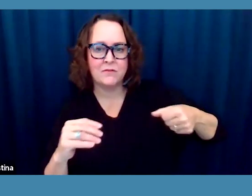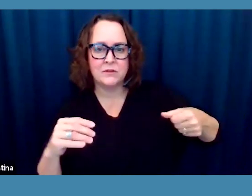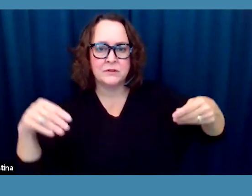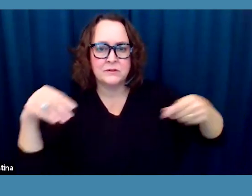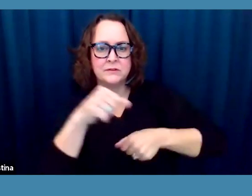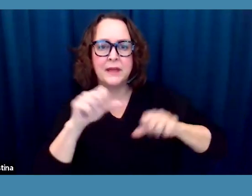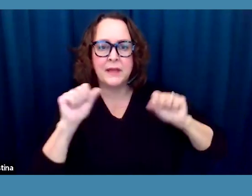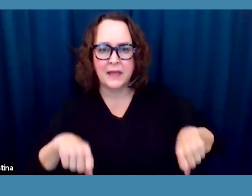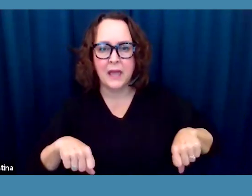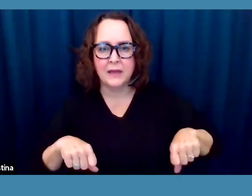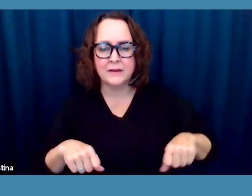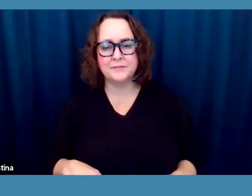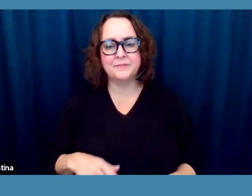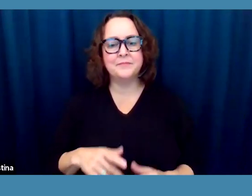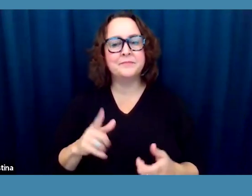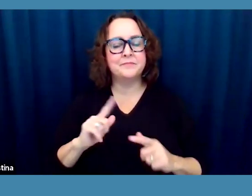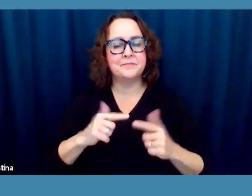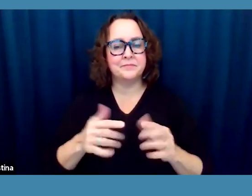and vice versa.